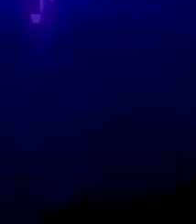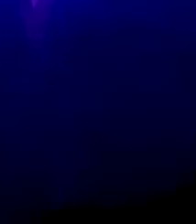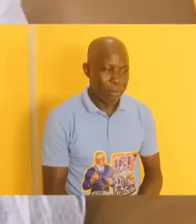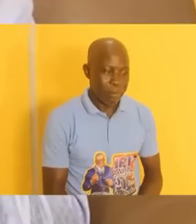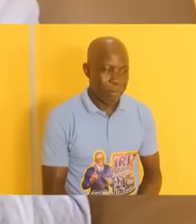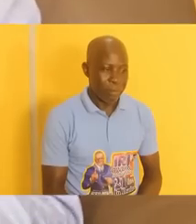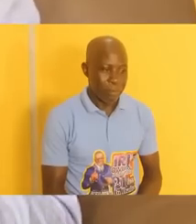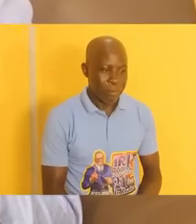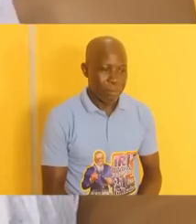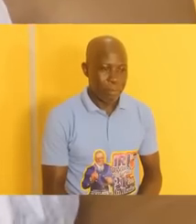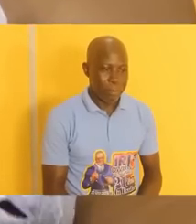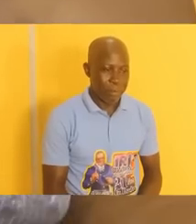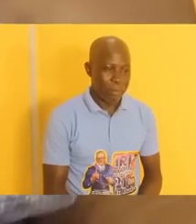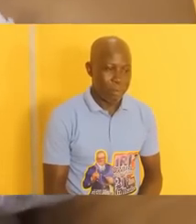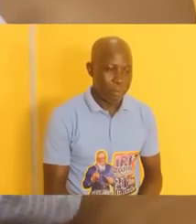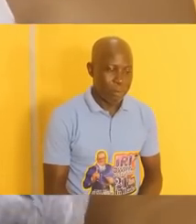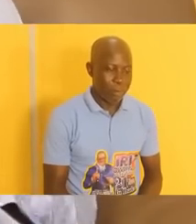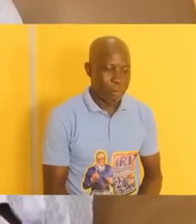amen